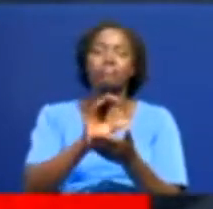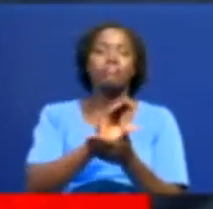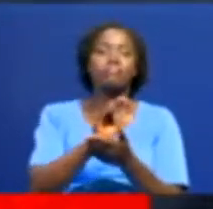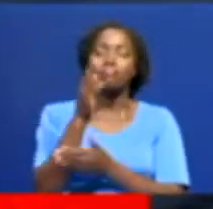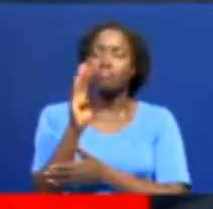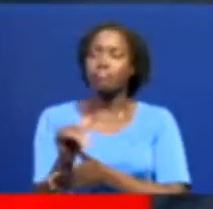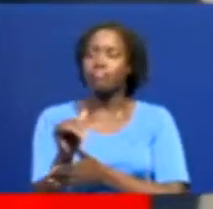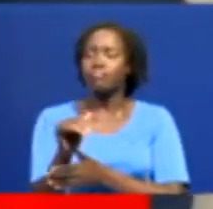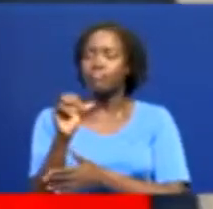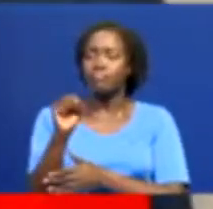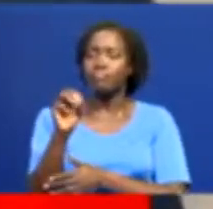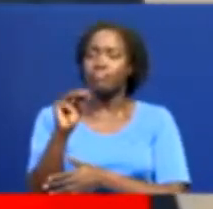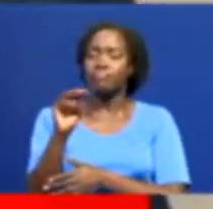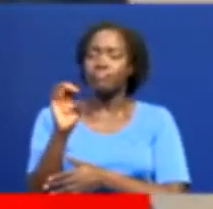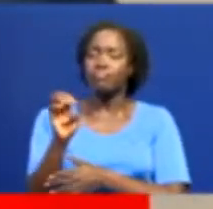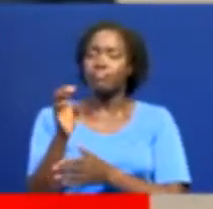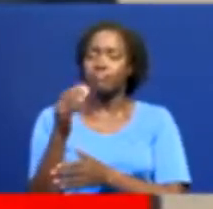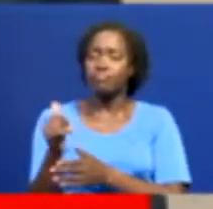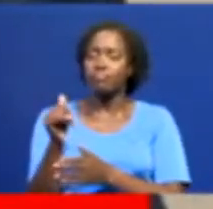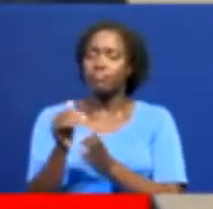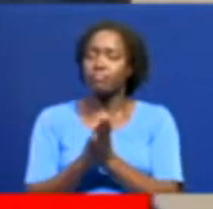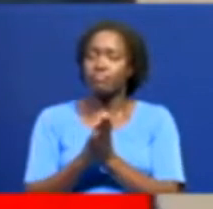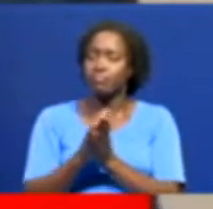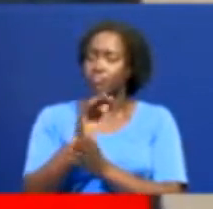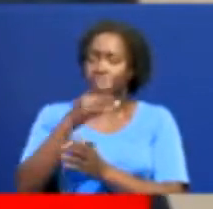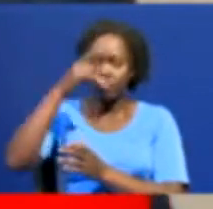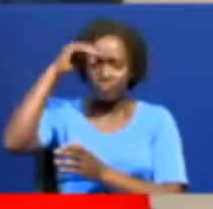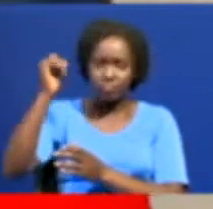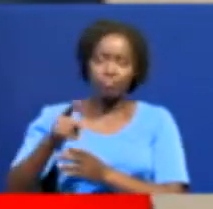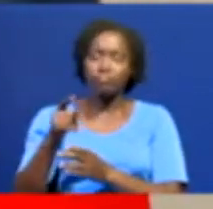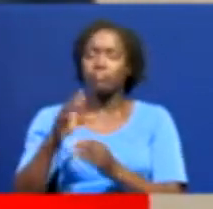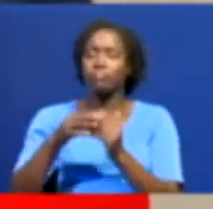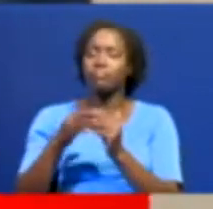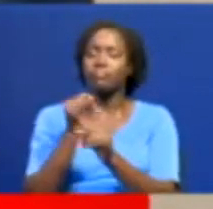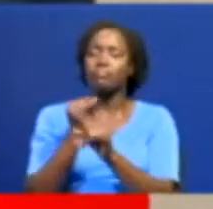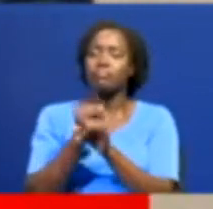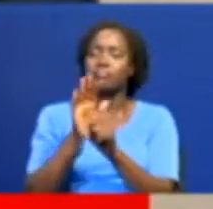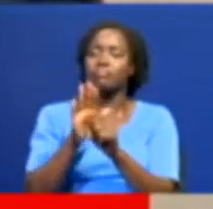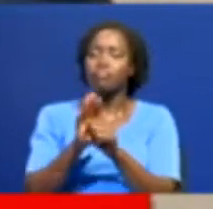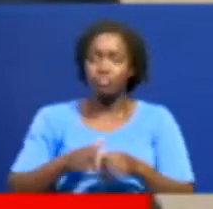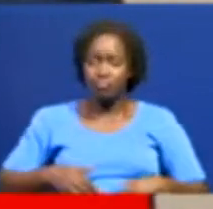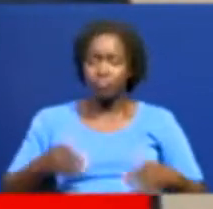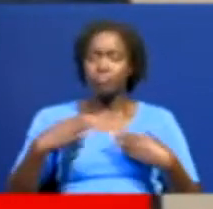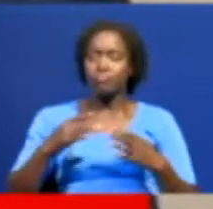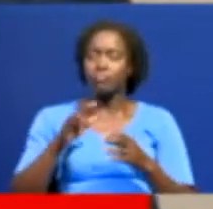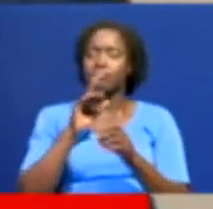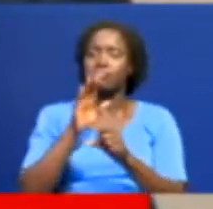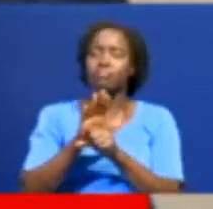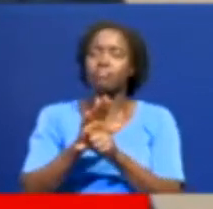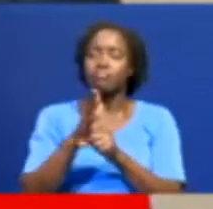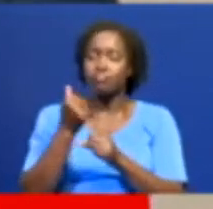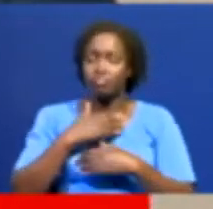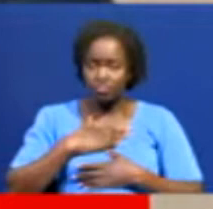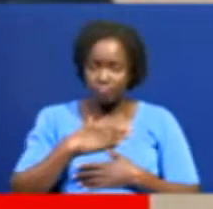the SMEs and the Juakalis, and that way we'll be creating a lot of jobs to our young people as promised by His Excellency